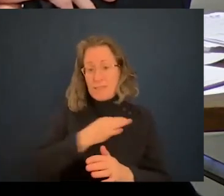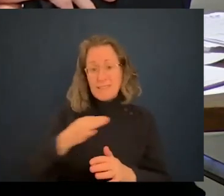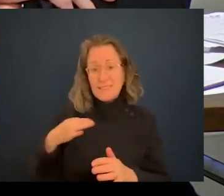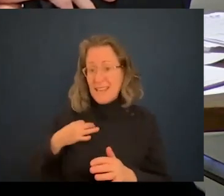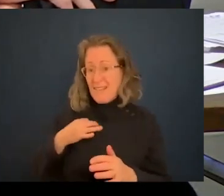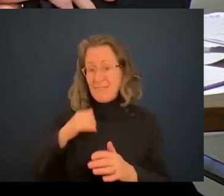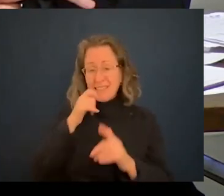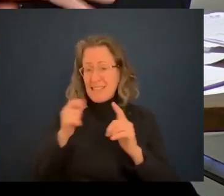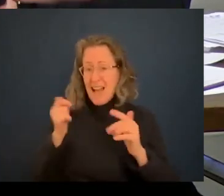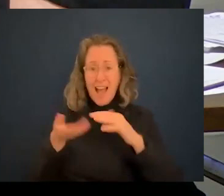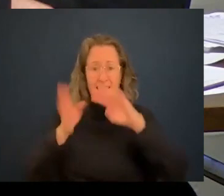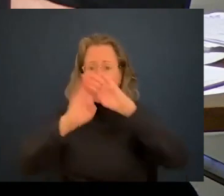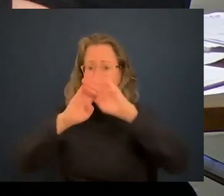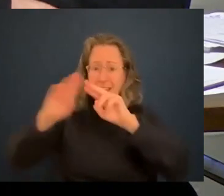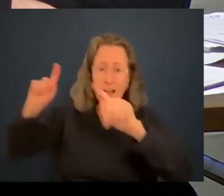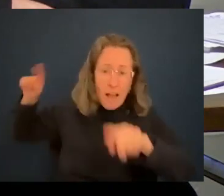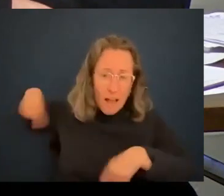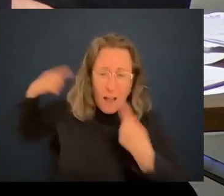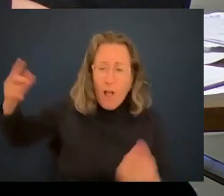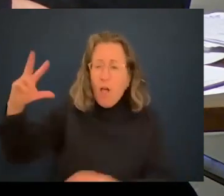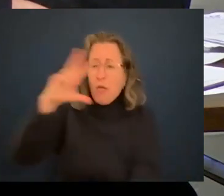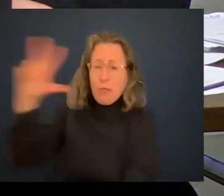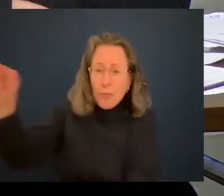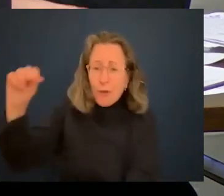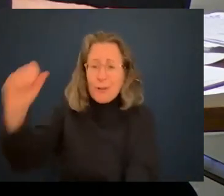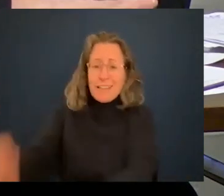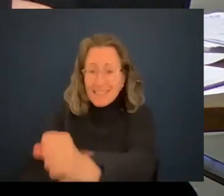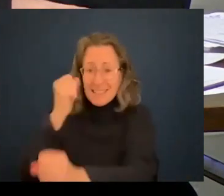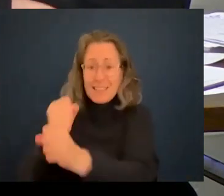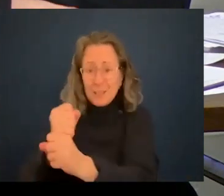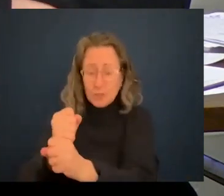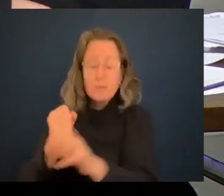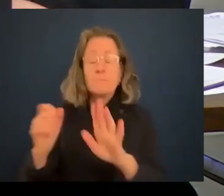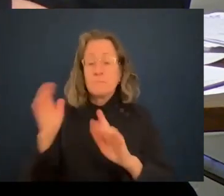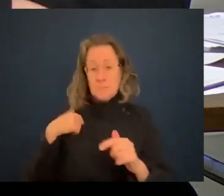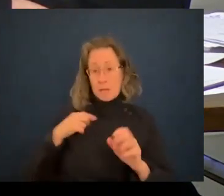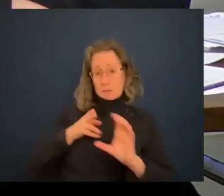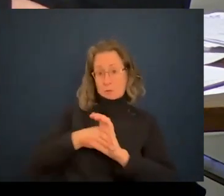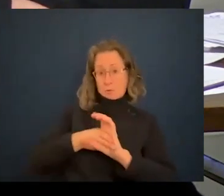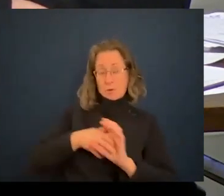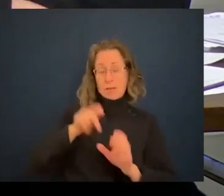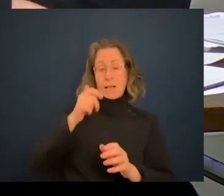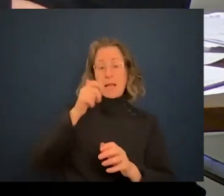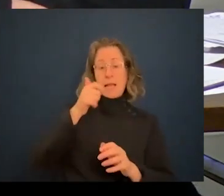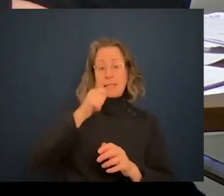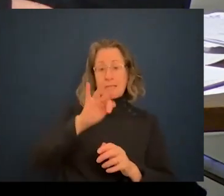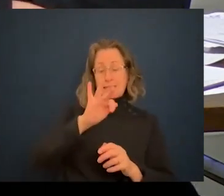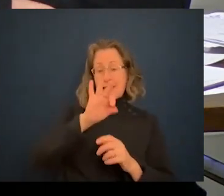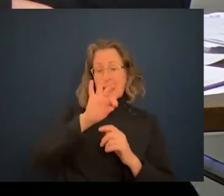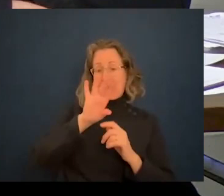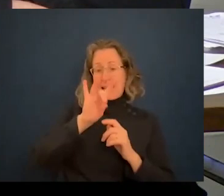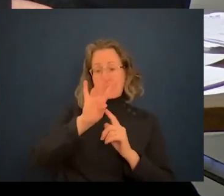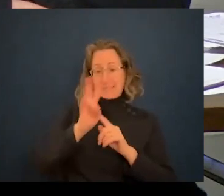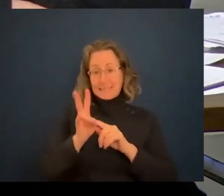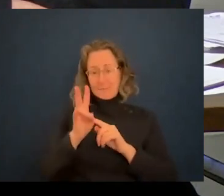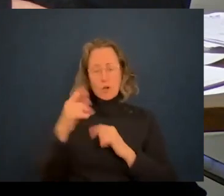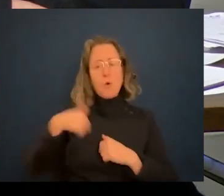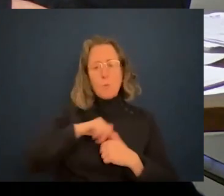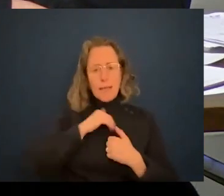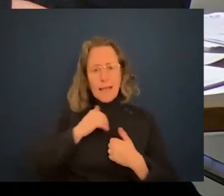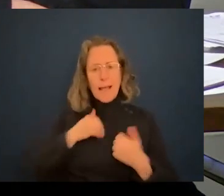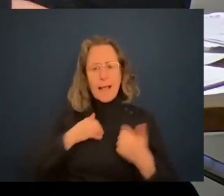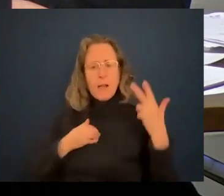have no call staff and I joined the fire department in 1987. we had at least 30 called that makes a huge